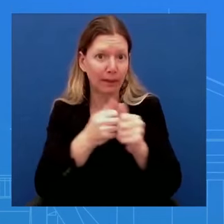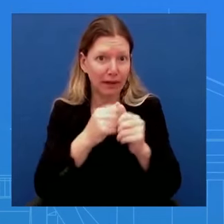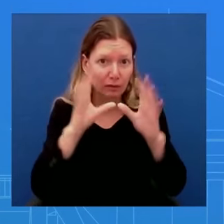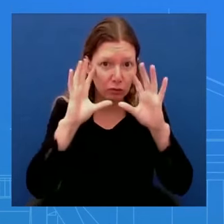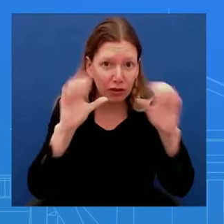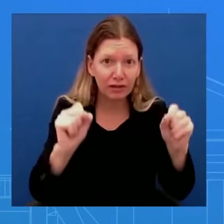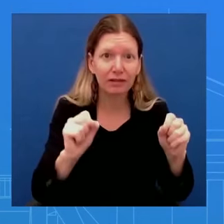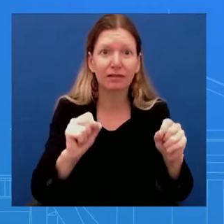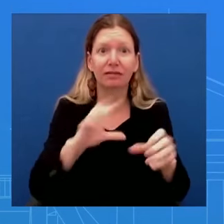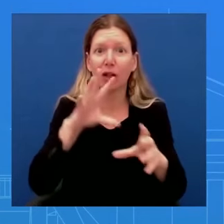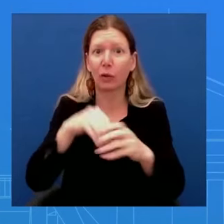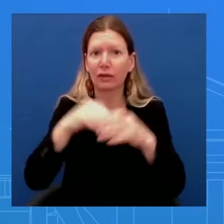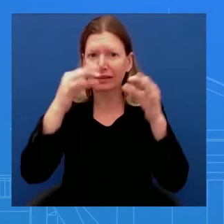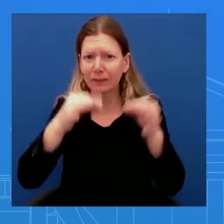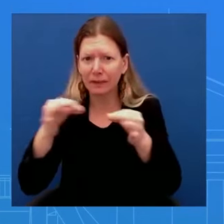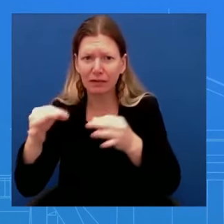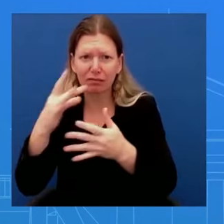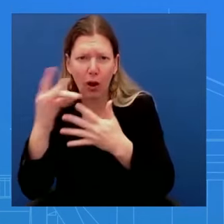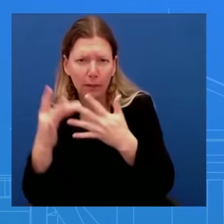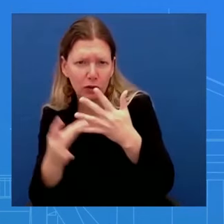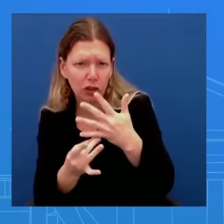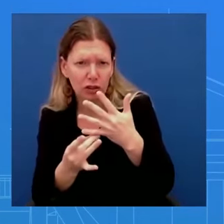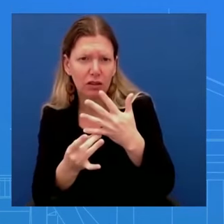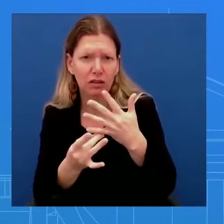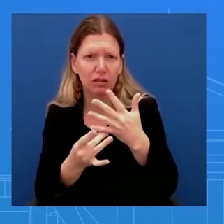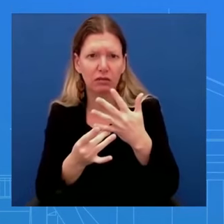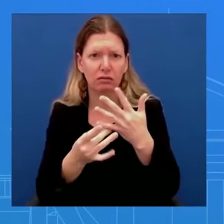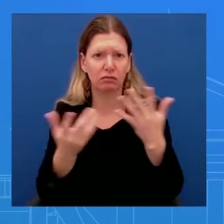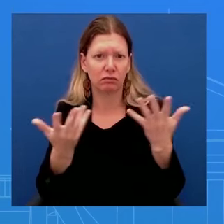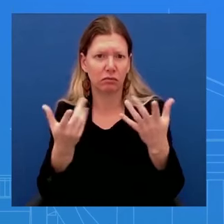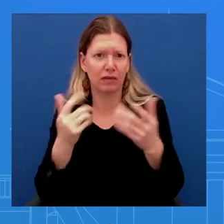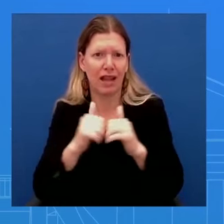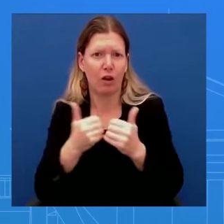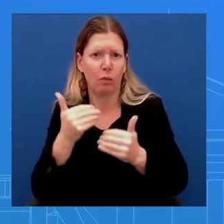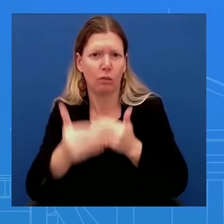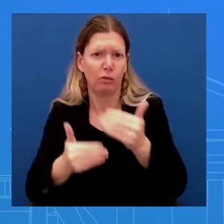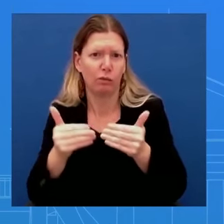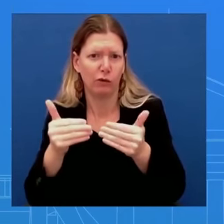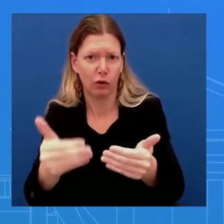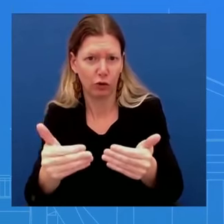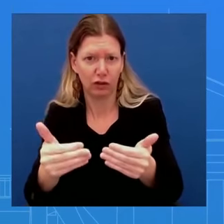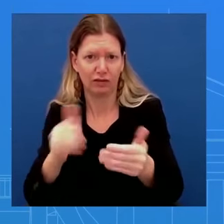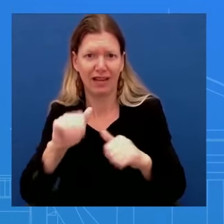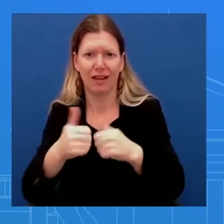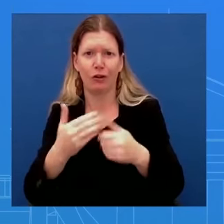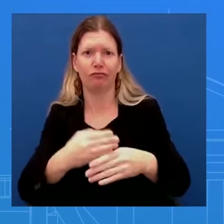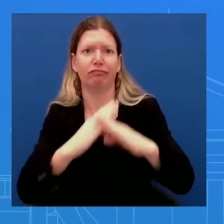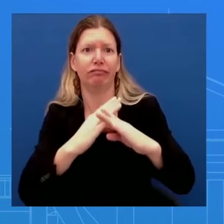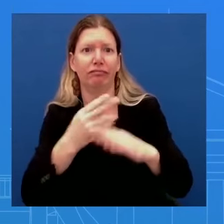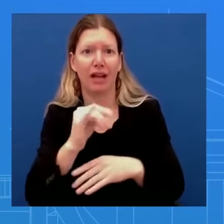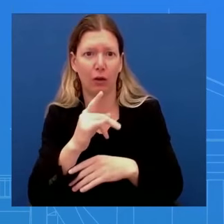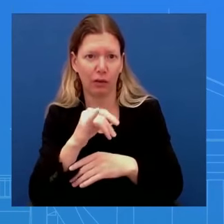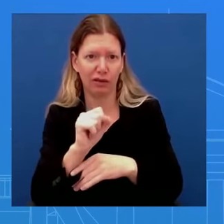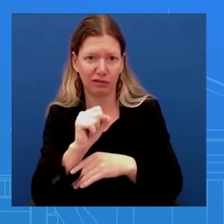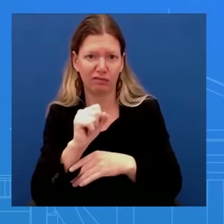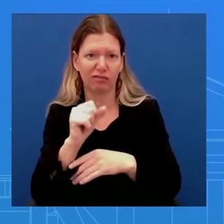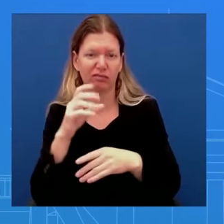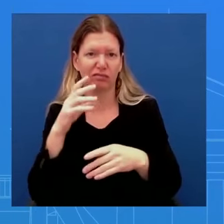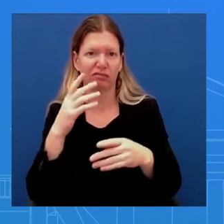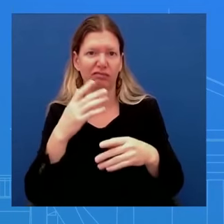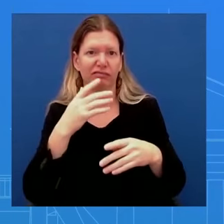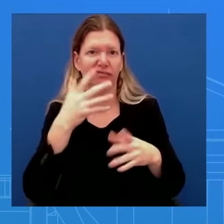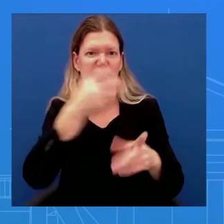to continue to counter Houthi threats in the Red Sea. We were able to take out a senior militia commander in Iraq, all based on the advice and counsel